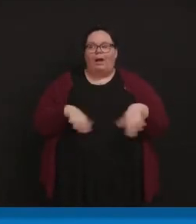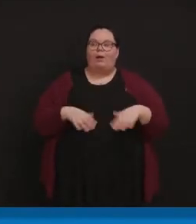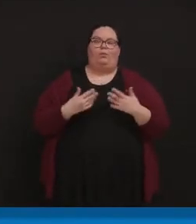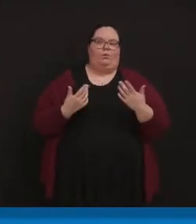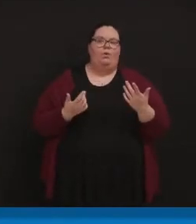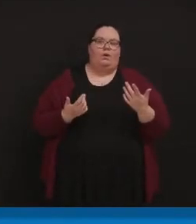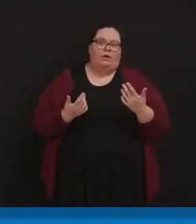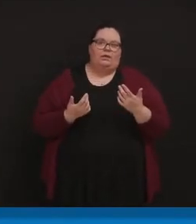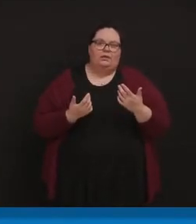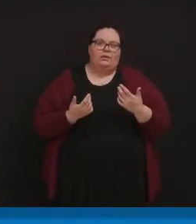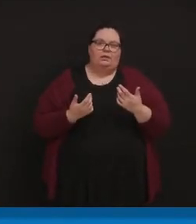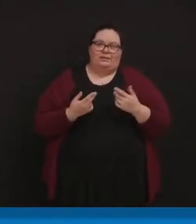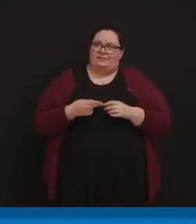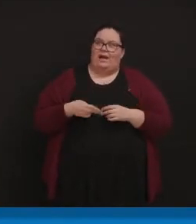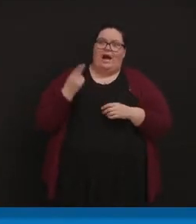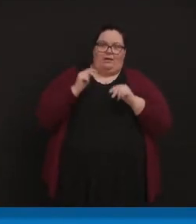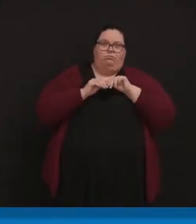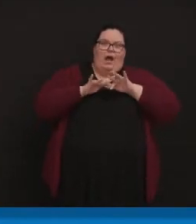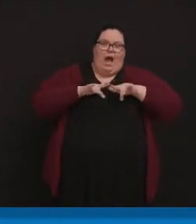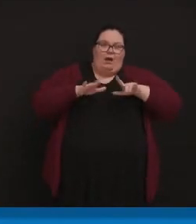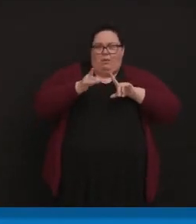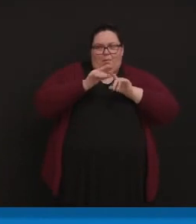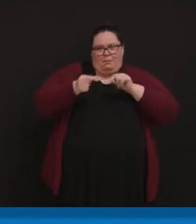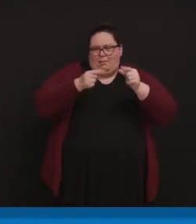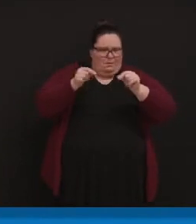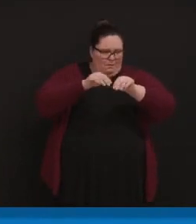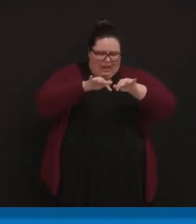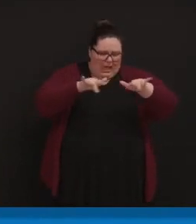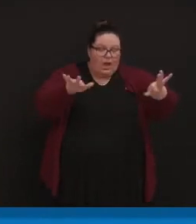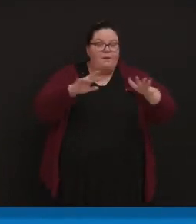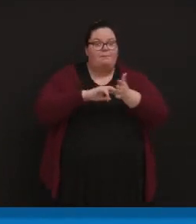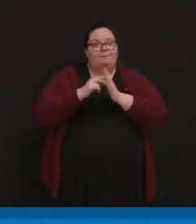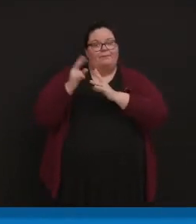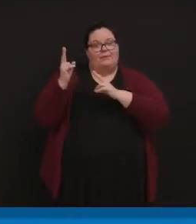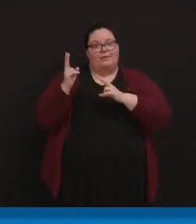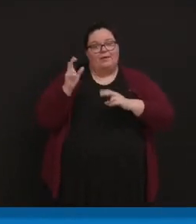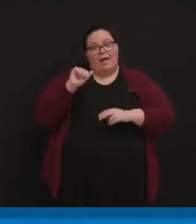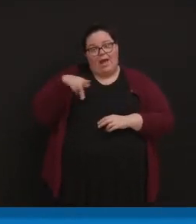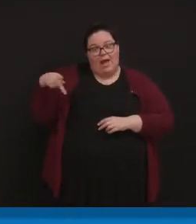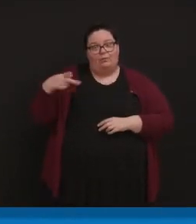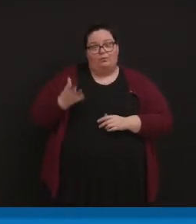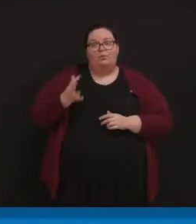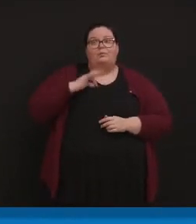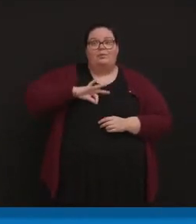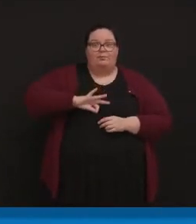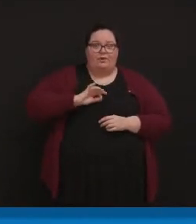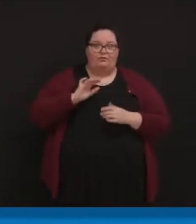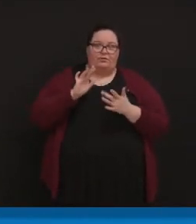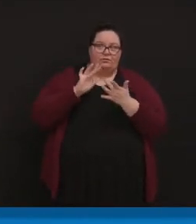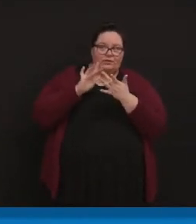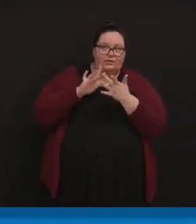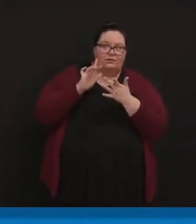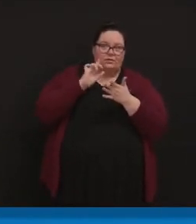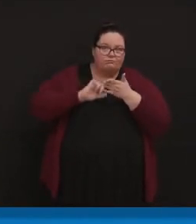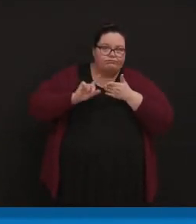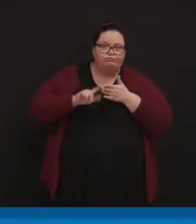that, so high rather, that the COVID-19 app would be very, very, very crucial in helping us contain